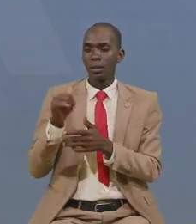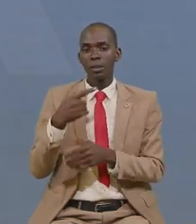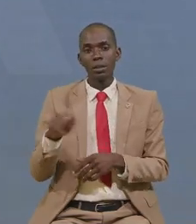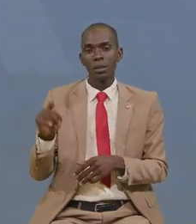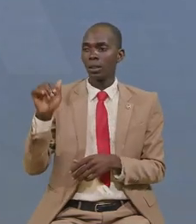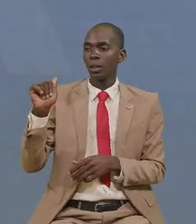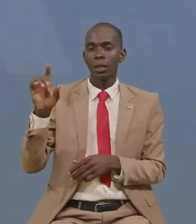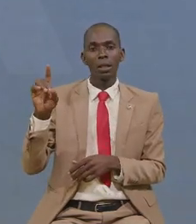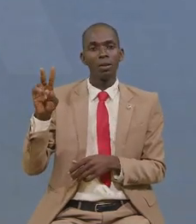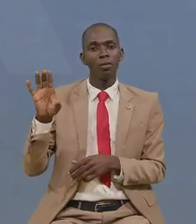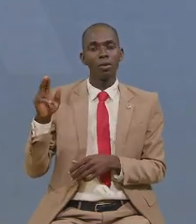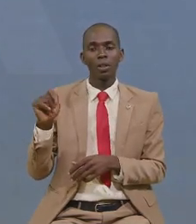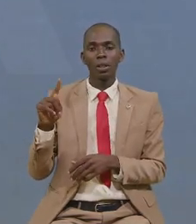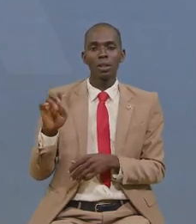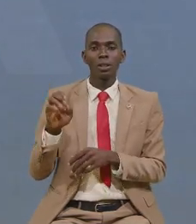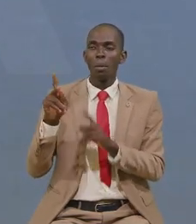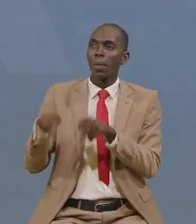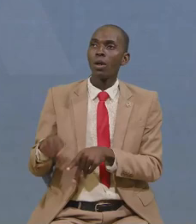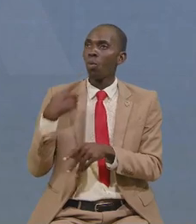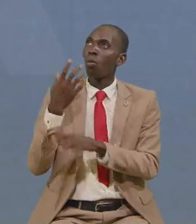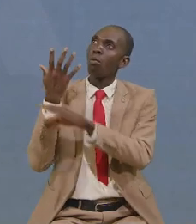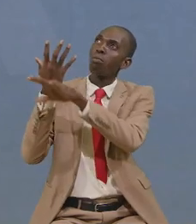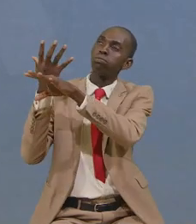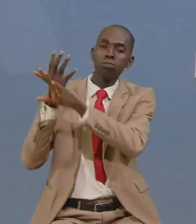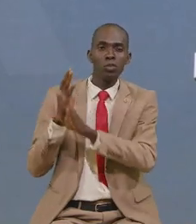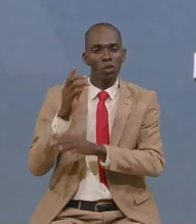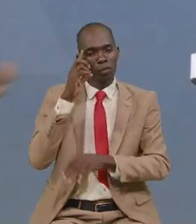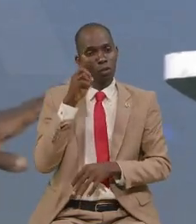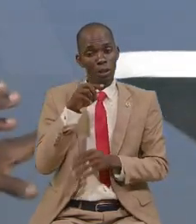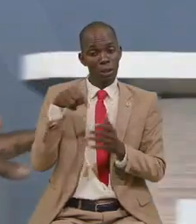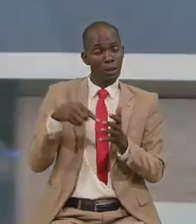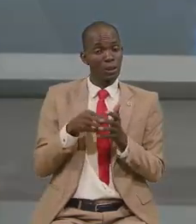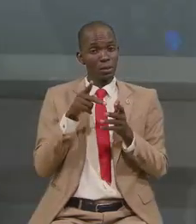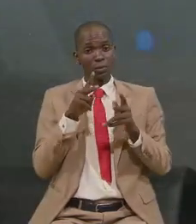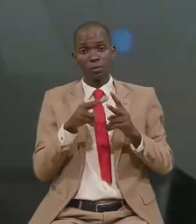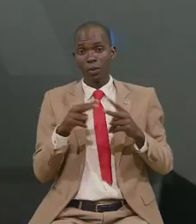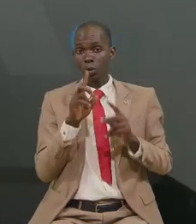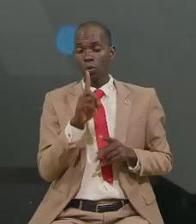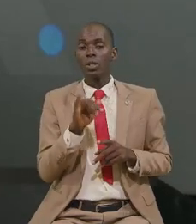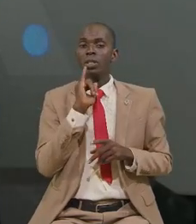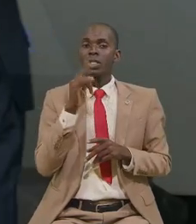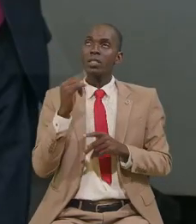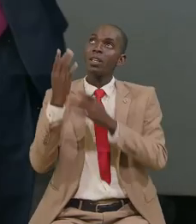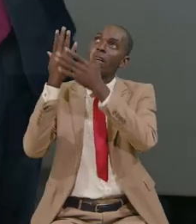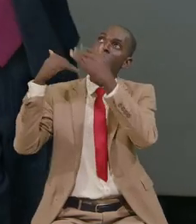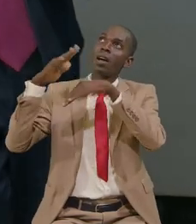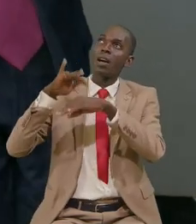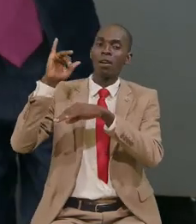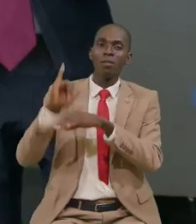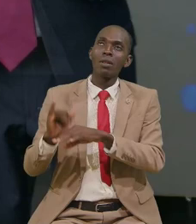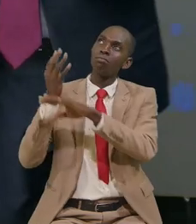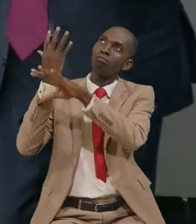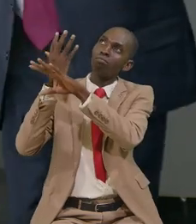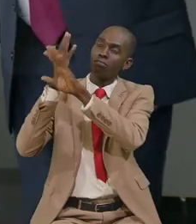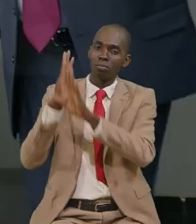this advocate is the heavenly advocate. Earthly advocates can plead for